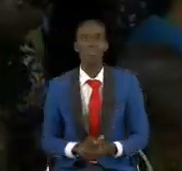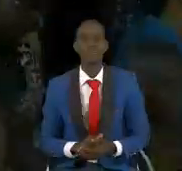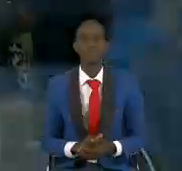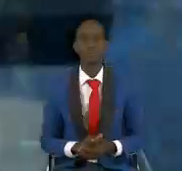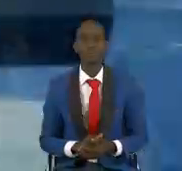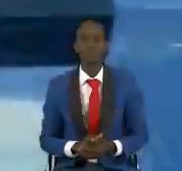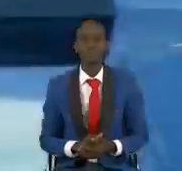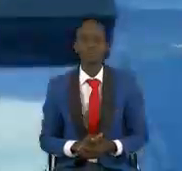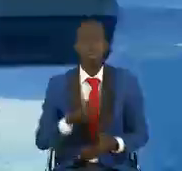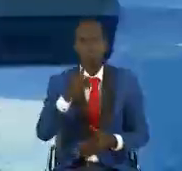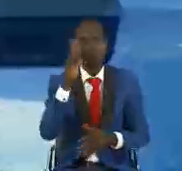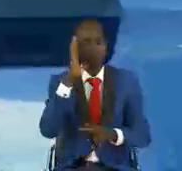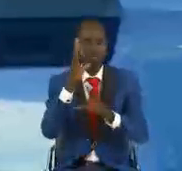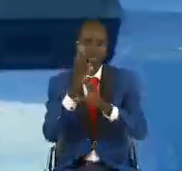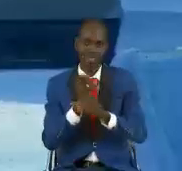You will receive.